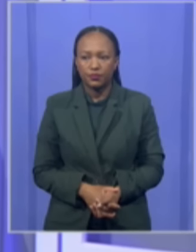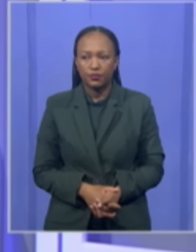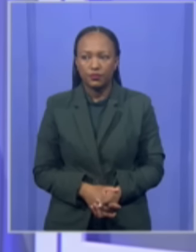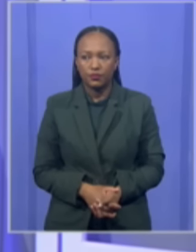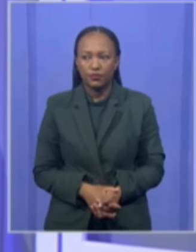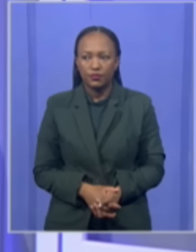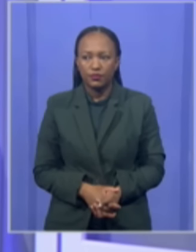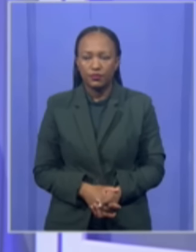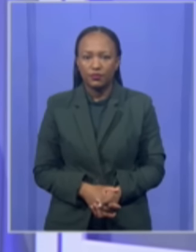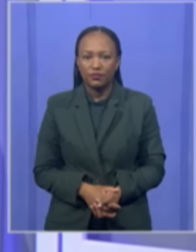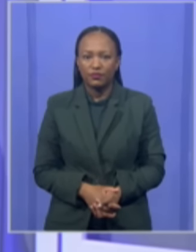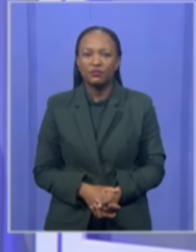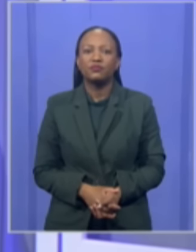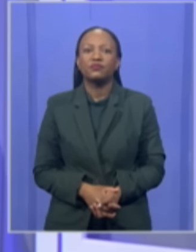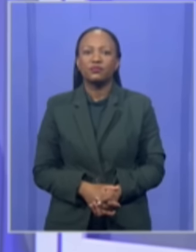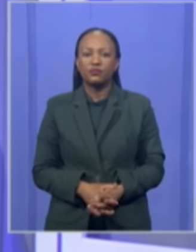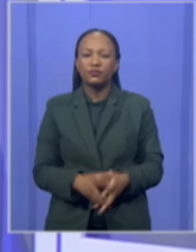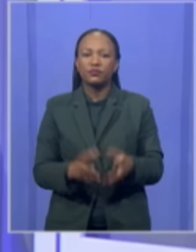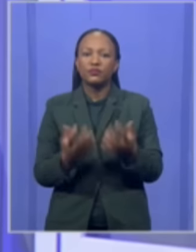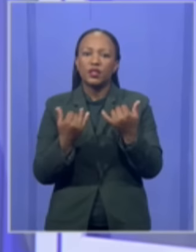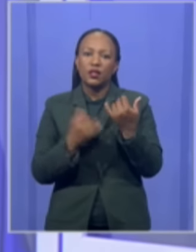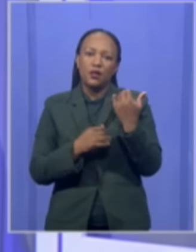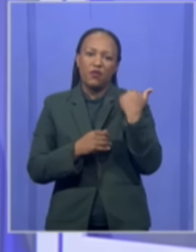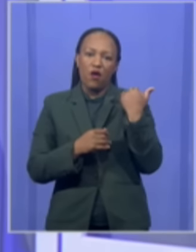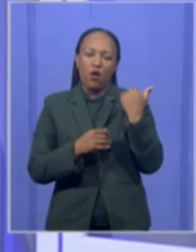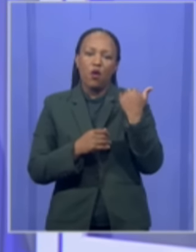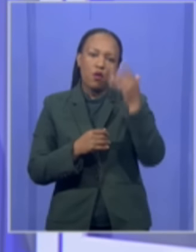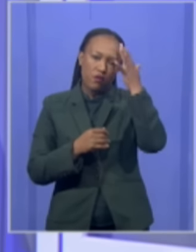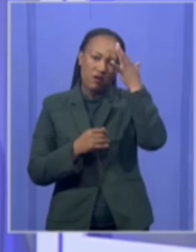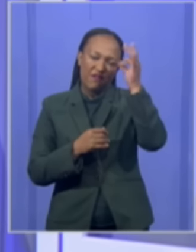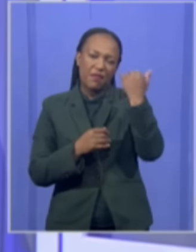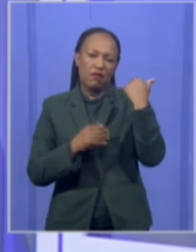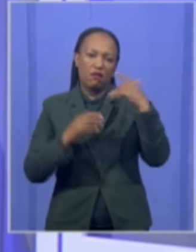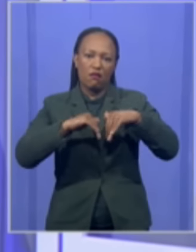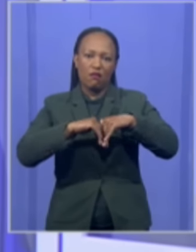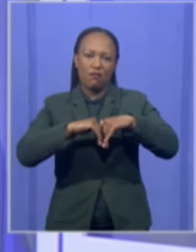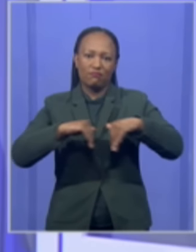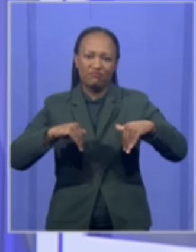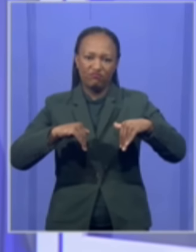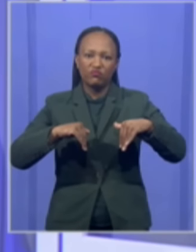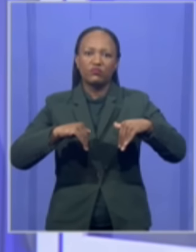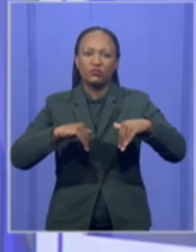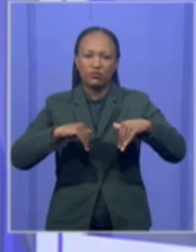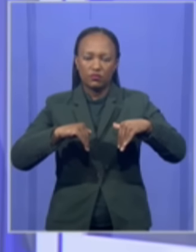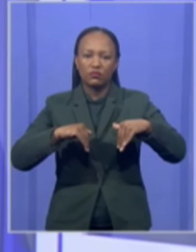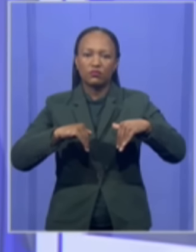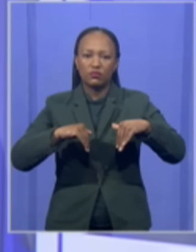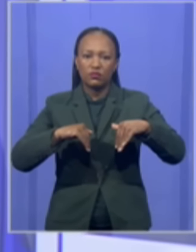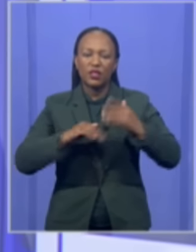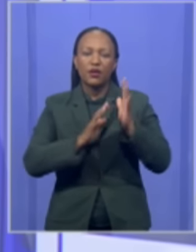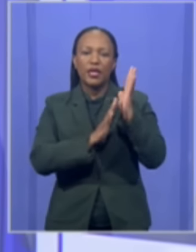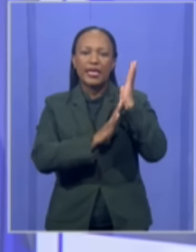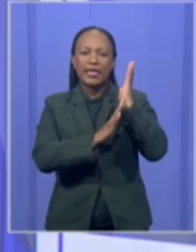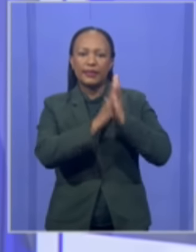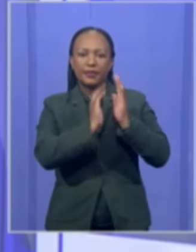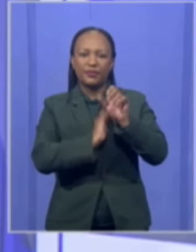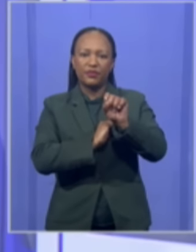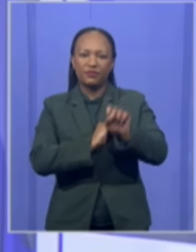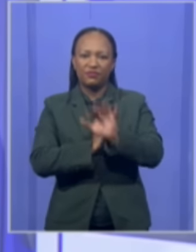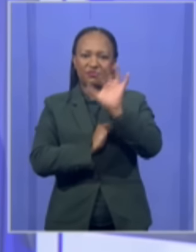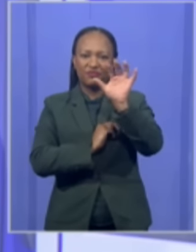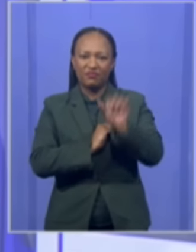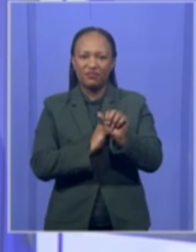Go tšwa dipegong tša diphiri tša mmušo wa kgethologanyo go ya go tšeo di ikgethilego tšeo di fetotšego histori ya Afrika Borwa ke